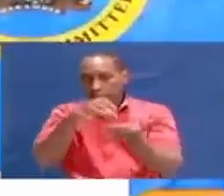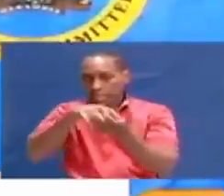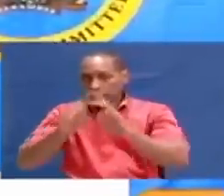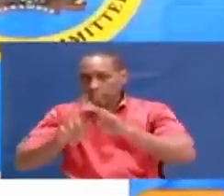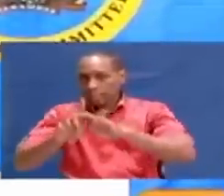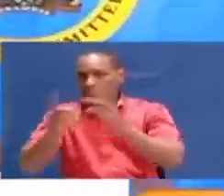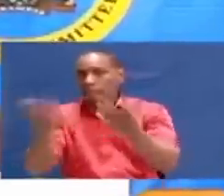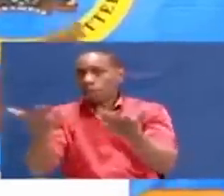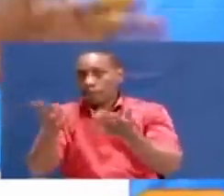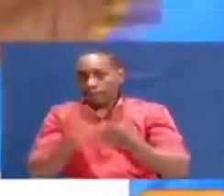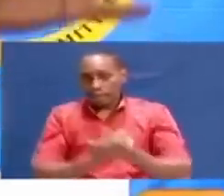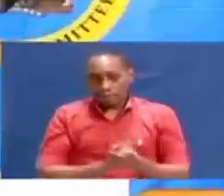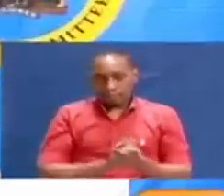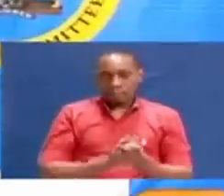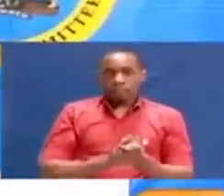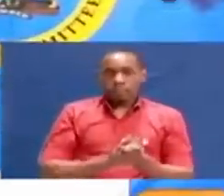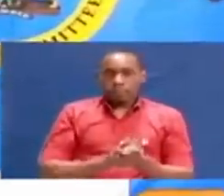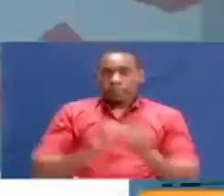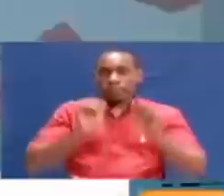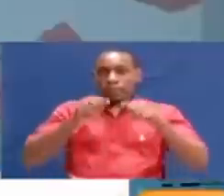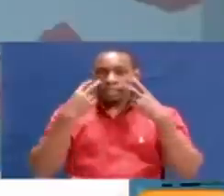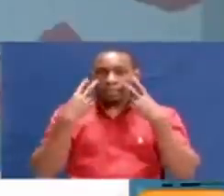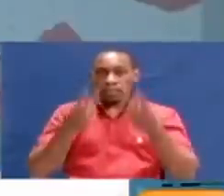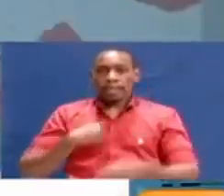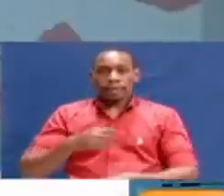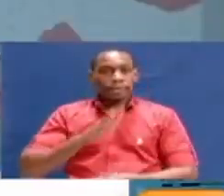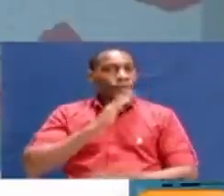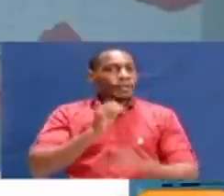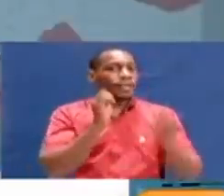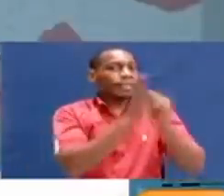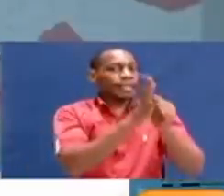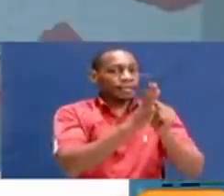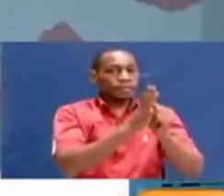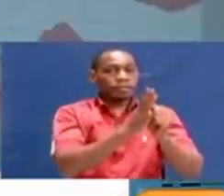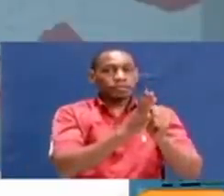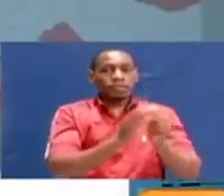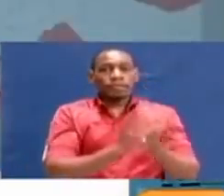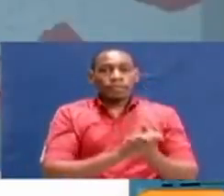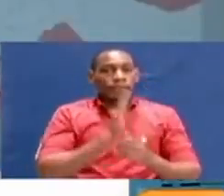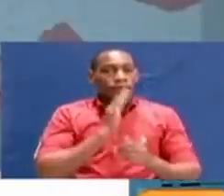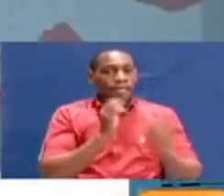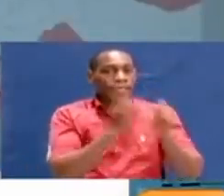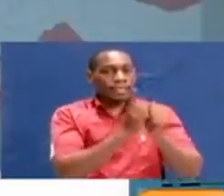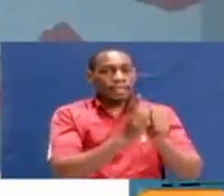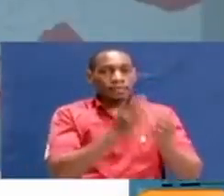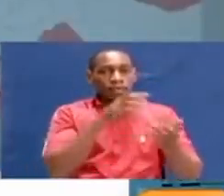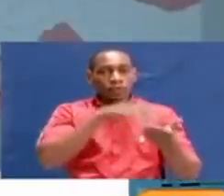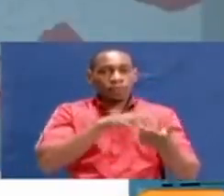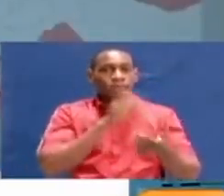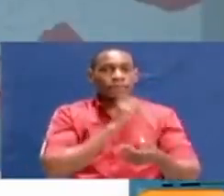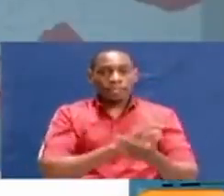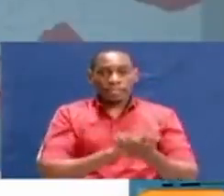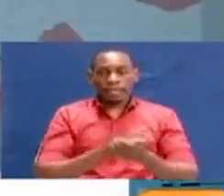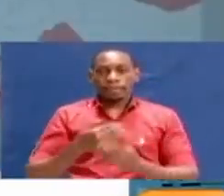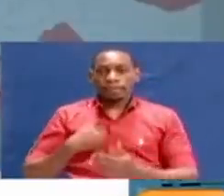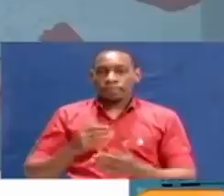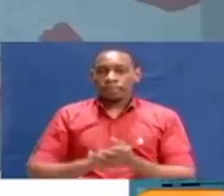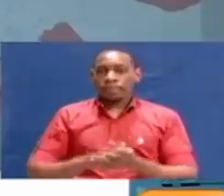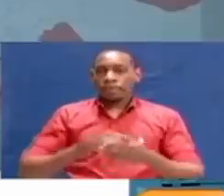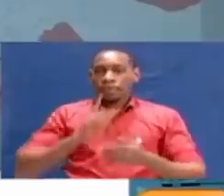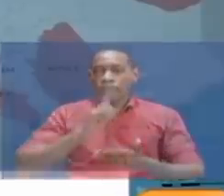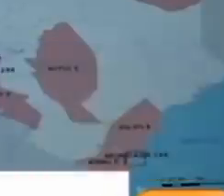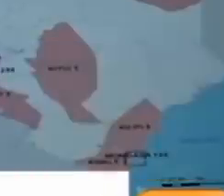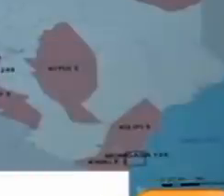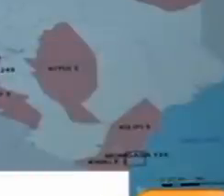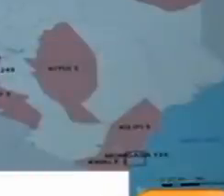from, then you can see we have got 411 confirmed cases. We have got 150 people